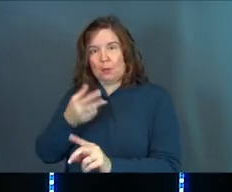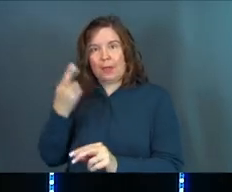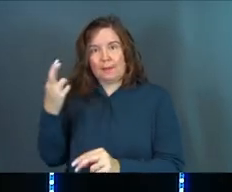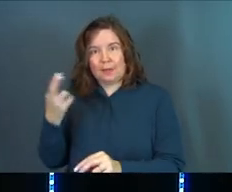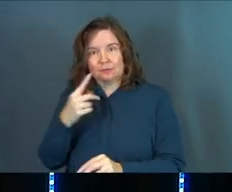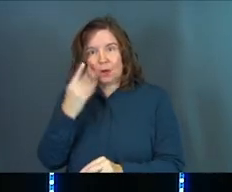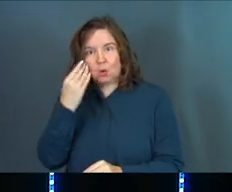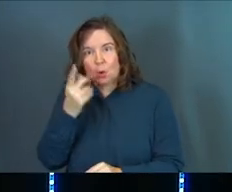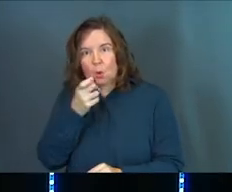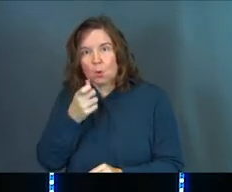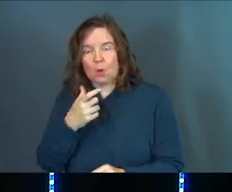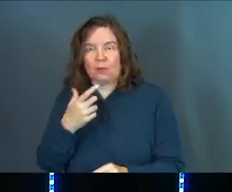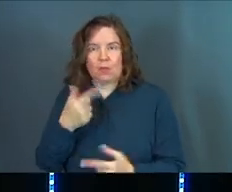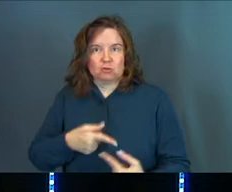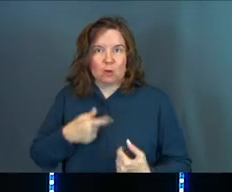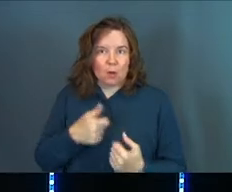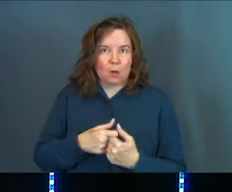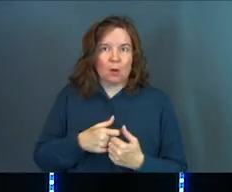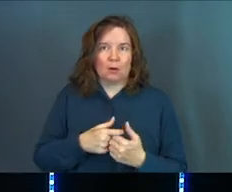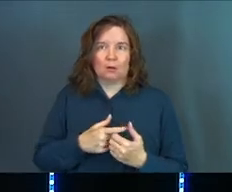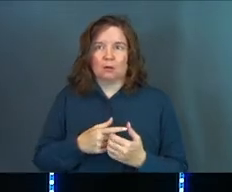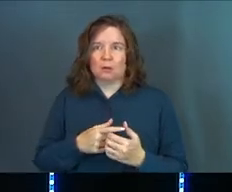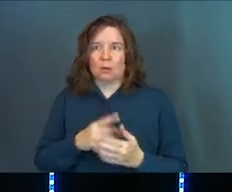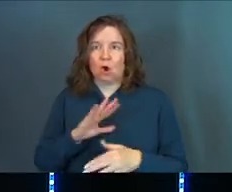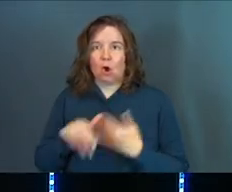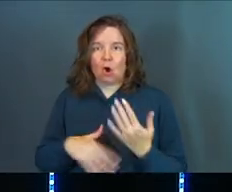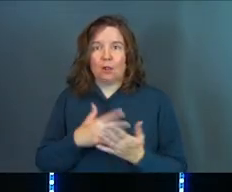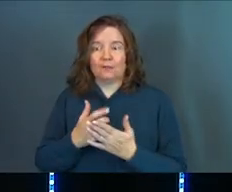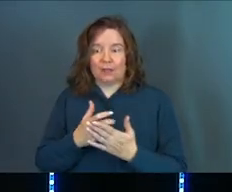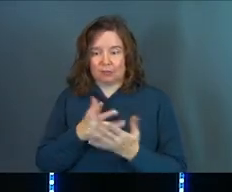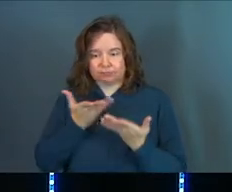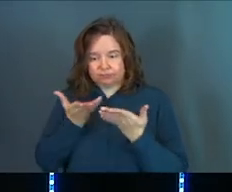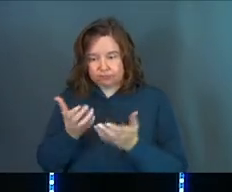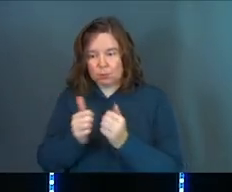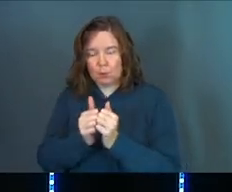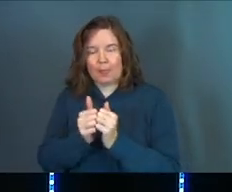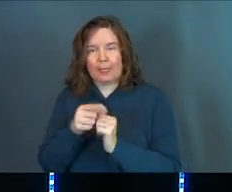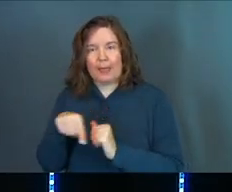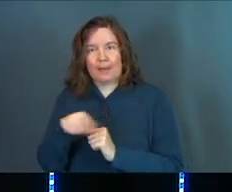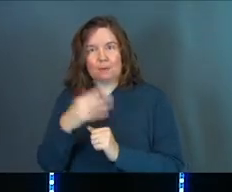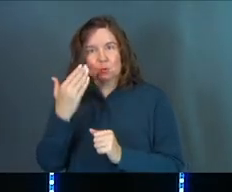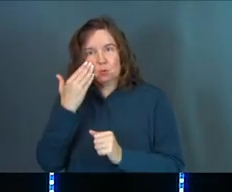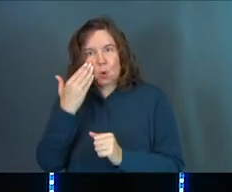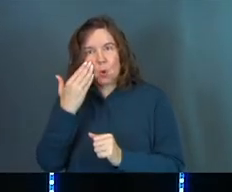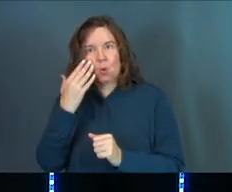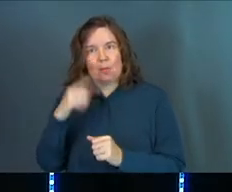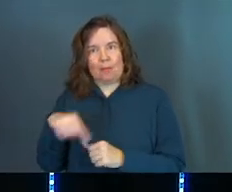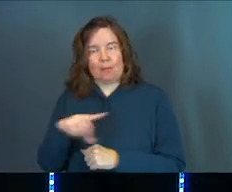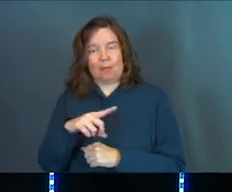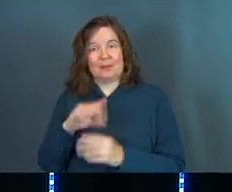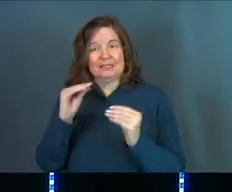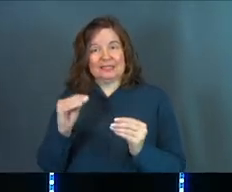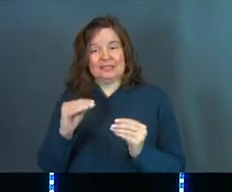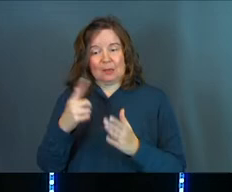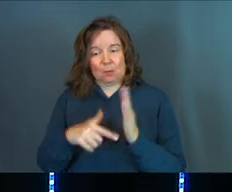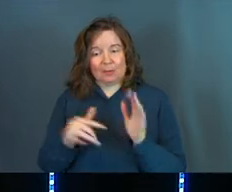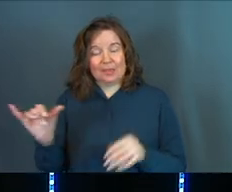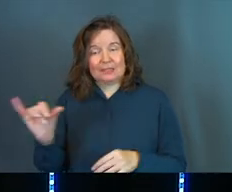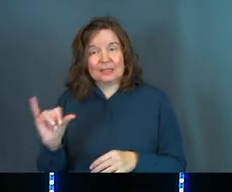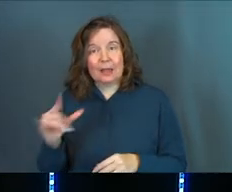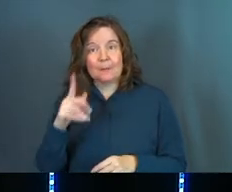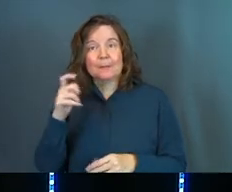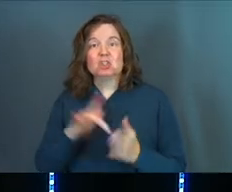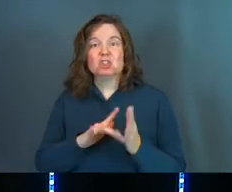friends are. Know what they're wrestling with. Go all that kind of a way with them in relationship. Teach them what that's